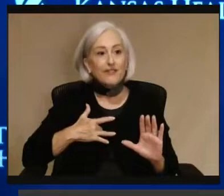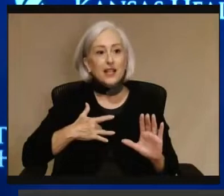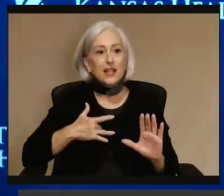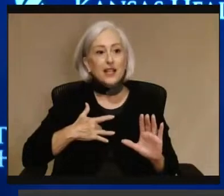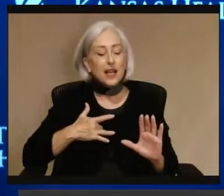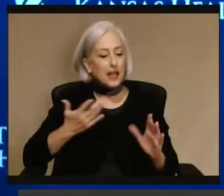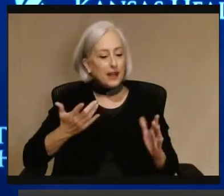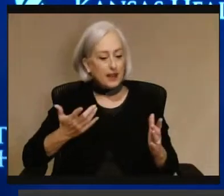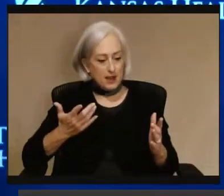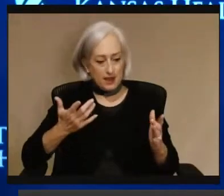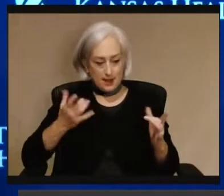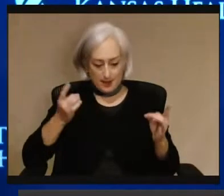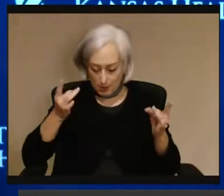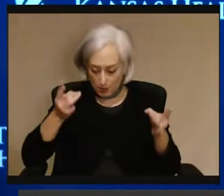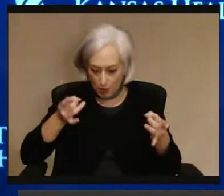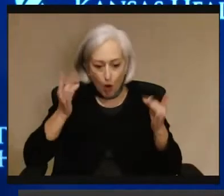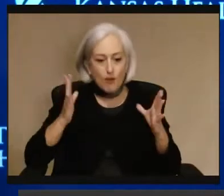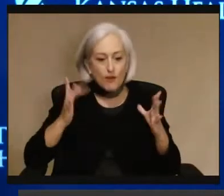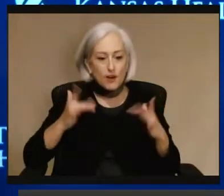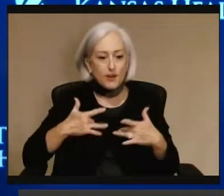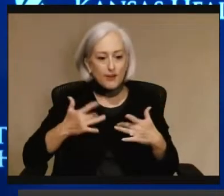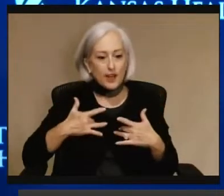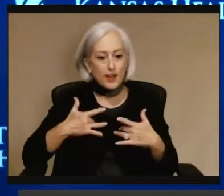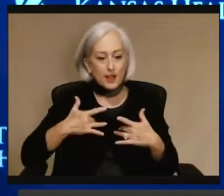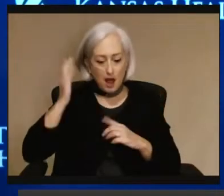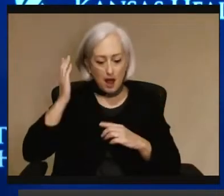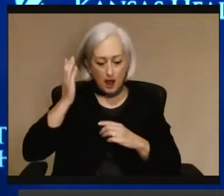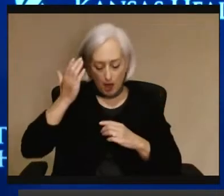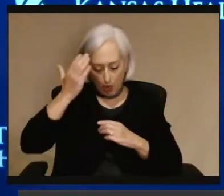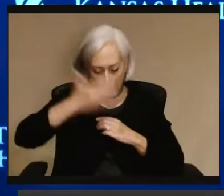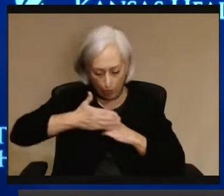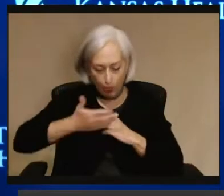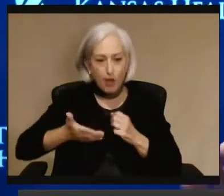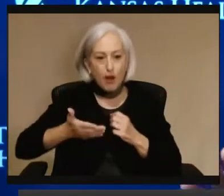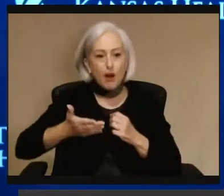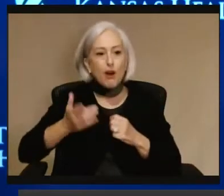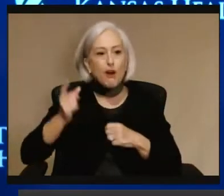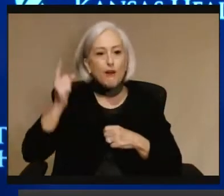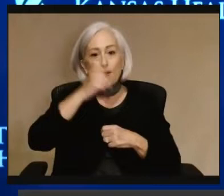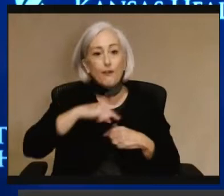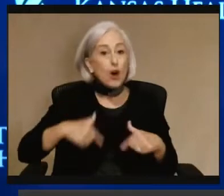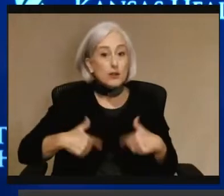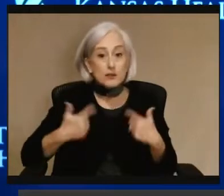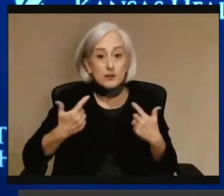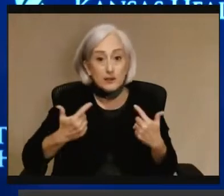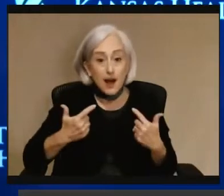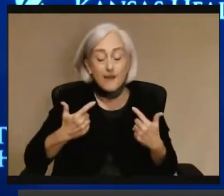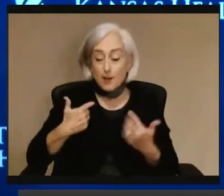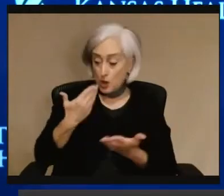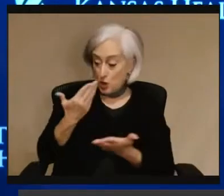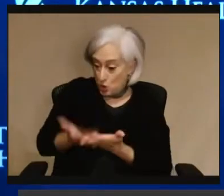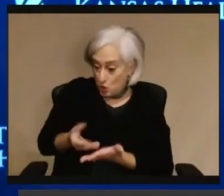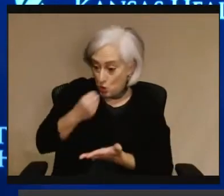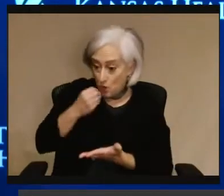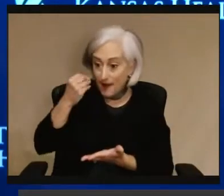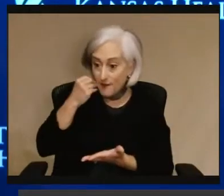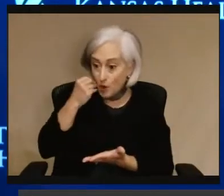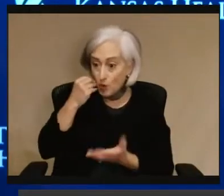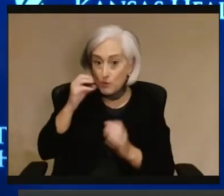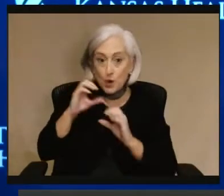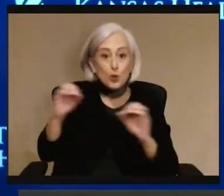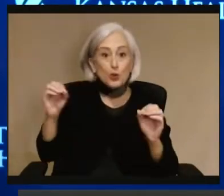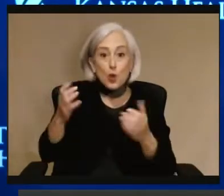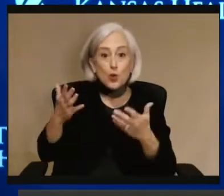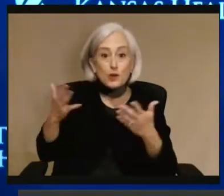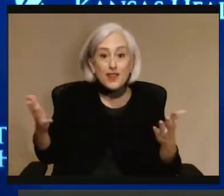else's body, and that you're living this false life that when you come home and everybody else is gone, you just buckle, and